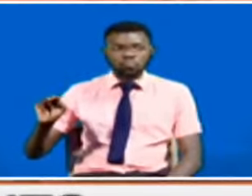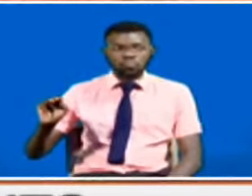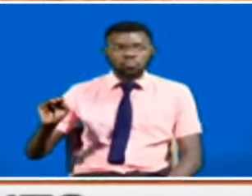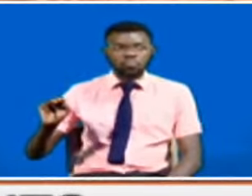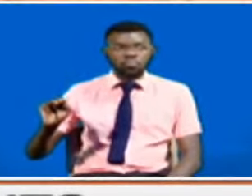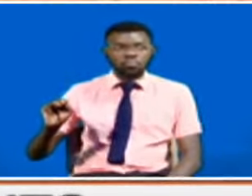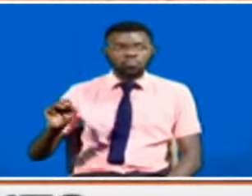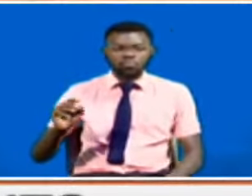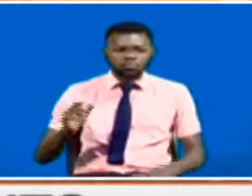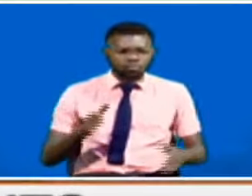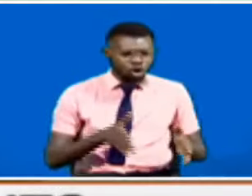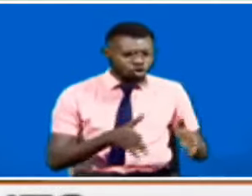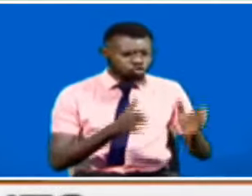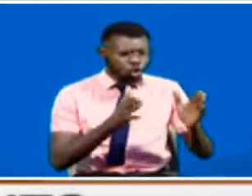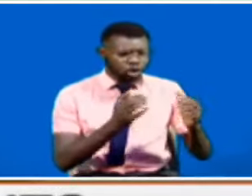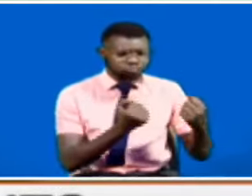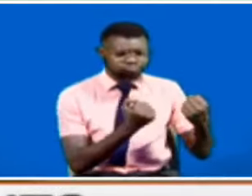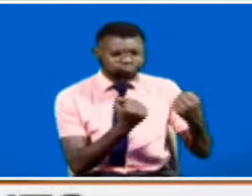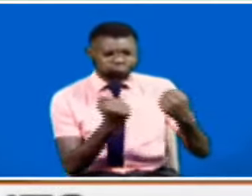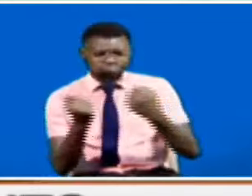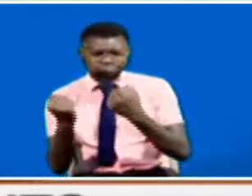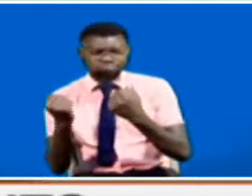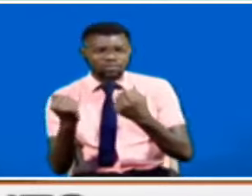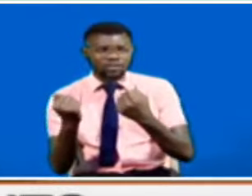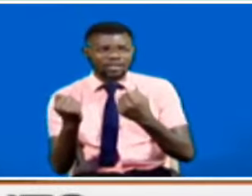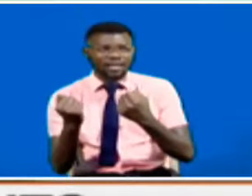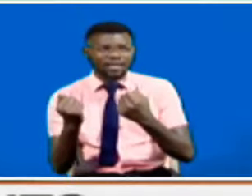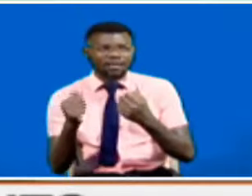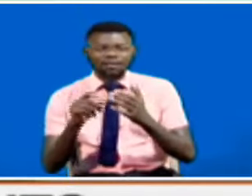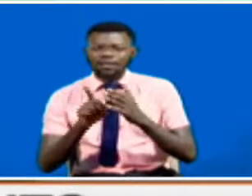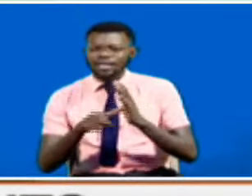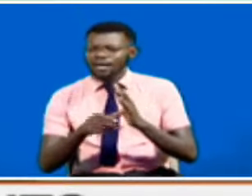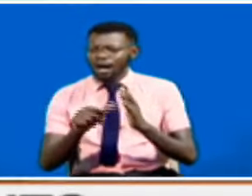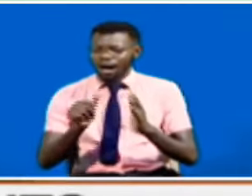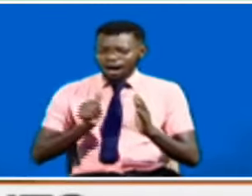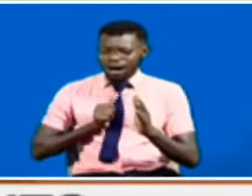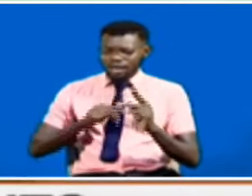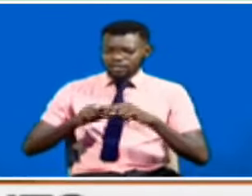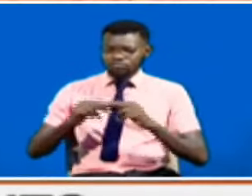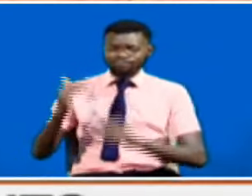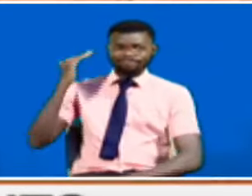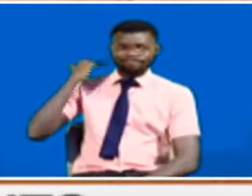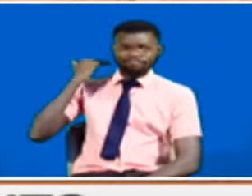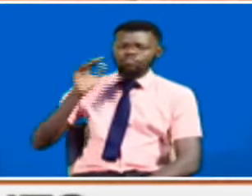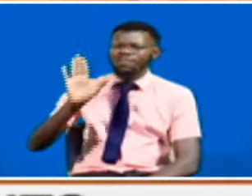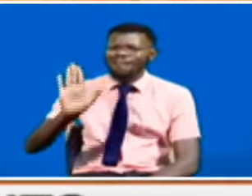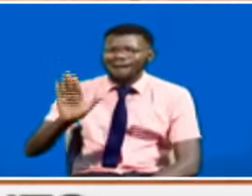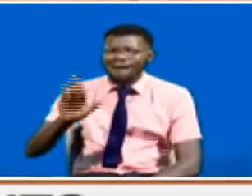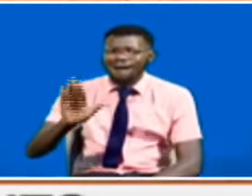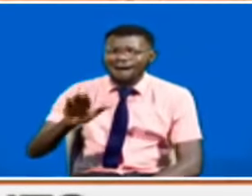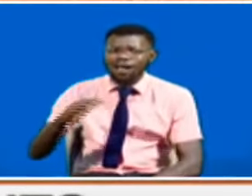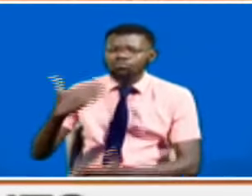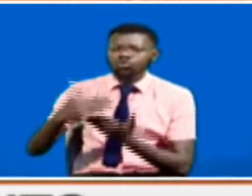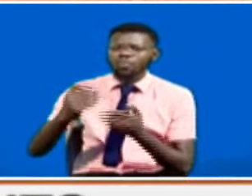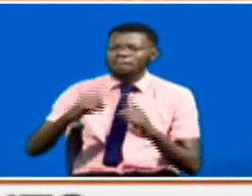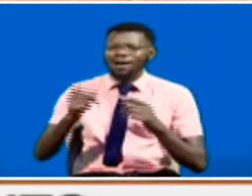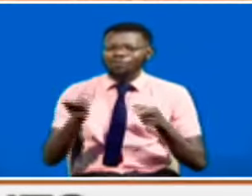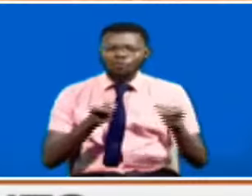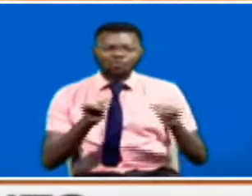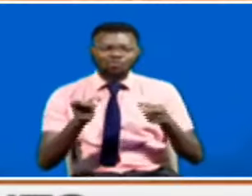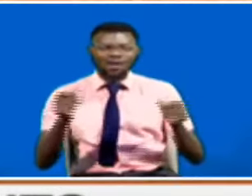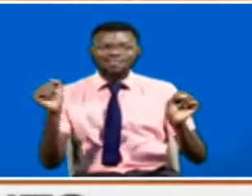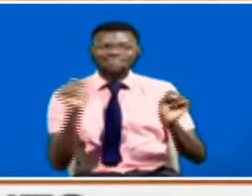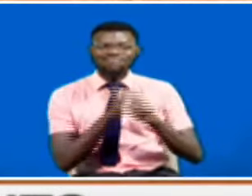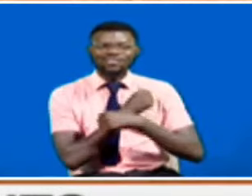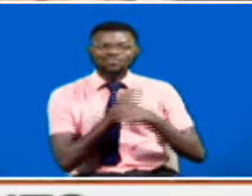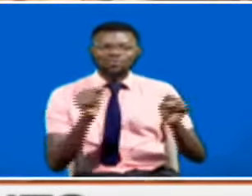getting out of the road. Then she alerted him, but he was unable to control the vehicle. Detectives from the DC headquarters